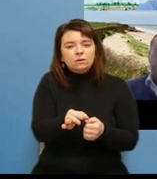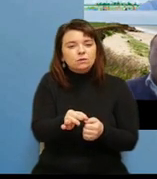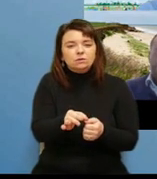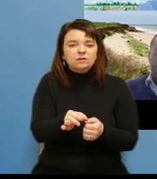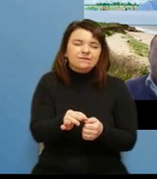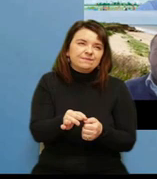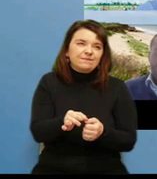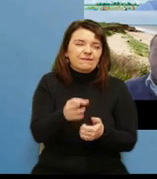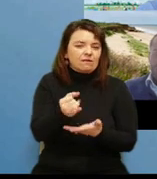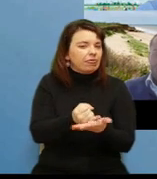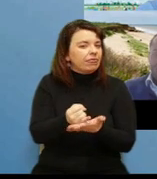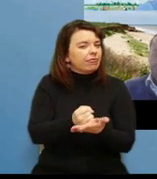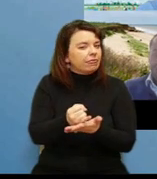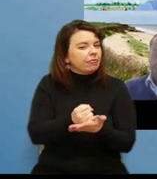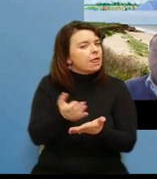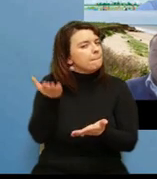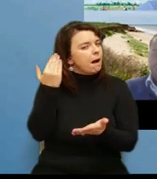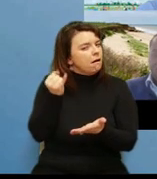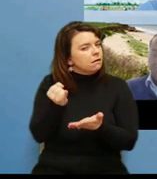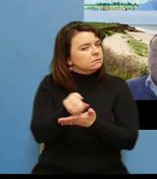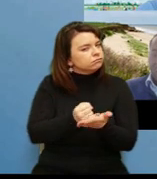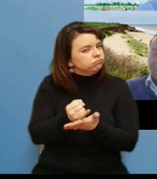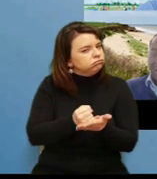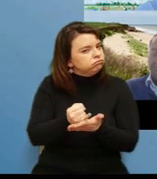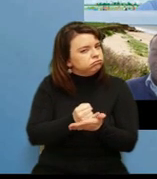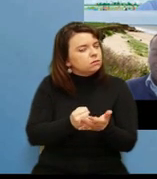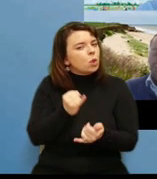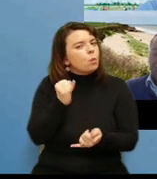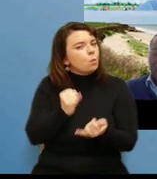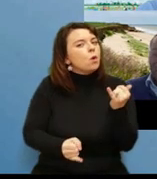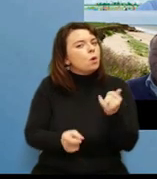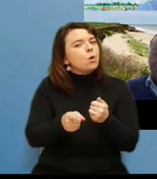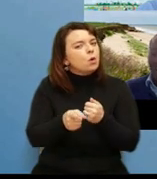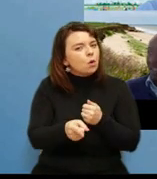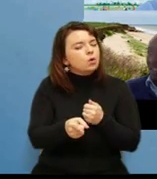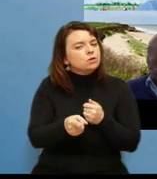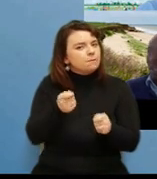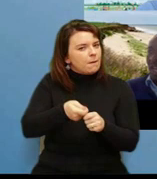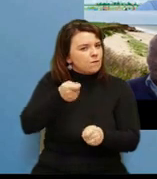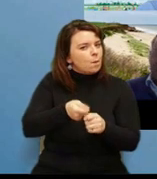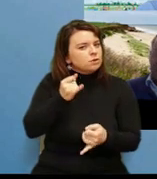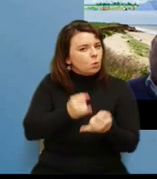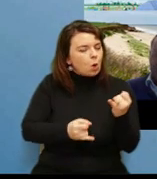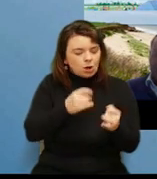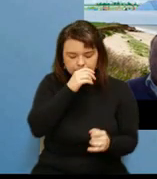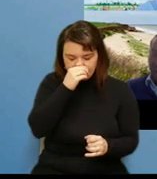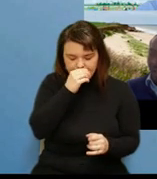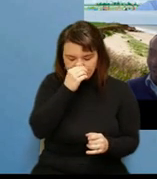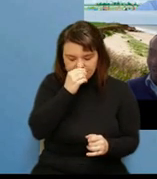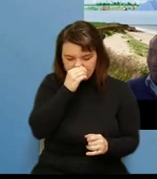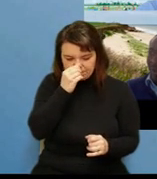doing at all very well in the past. It was the least performing locality, and that